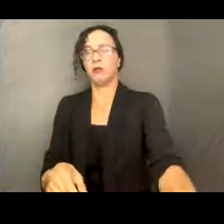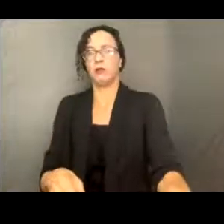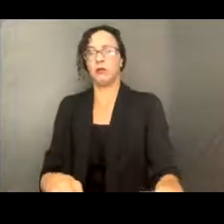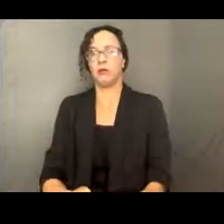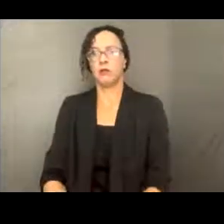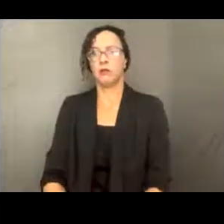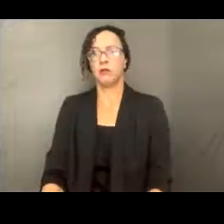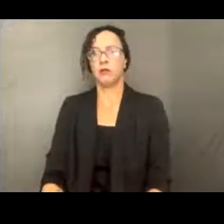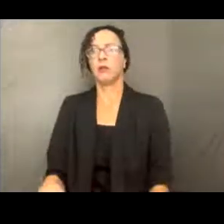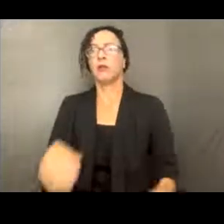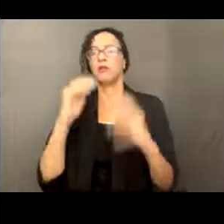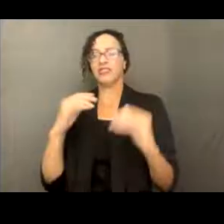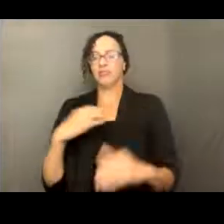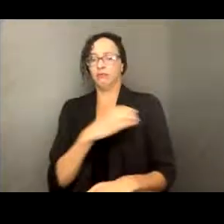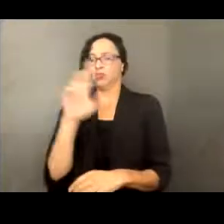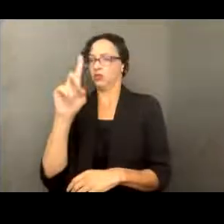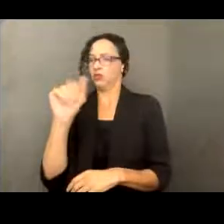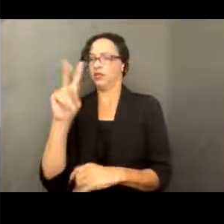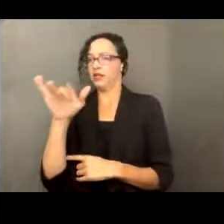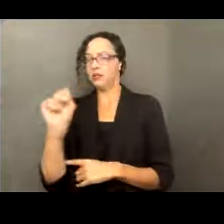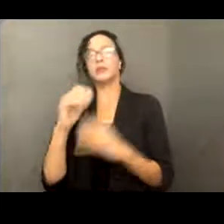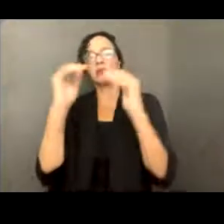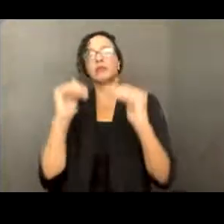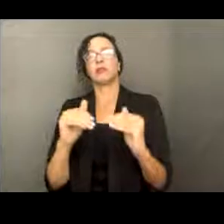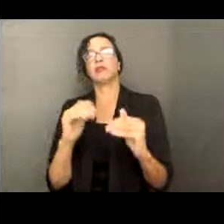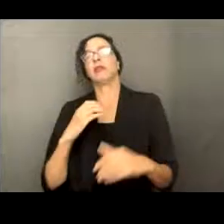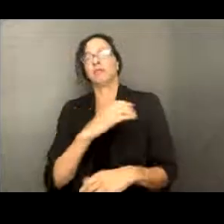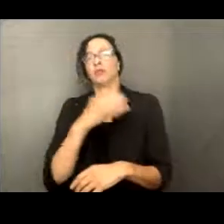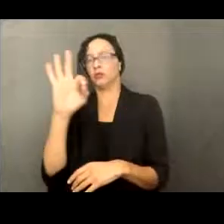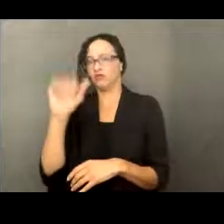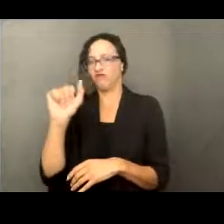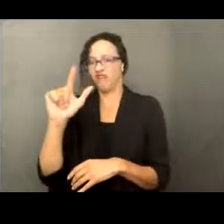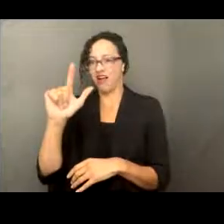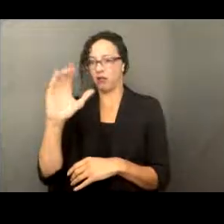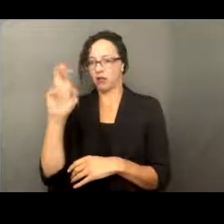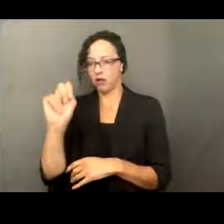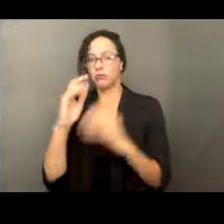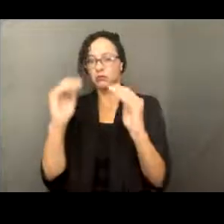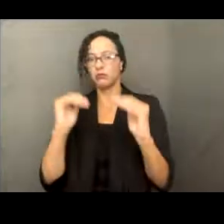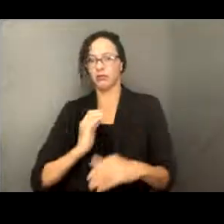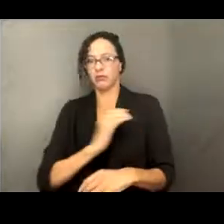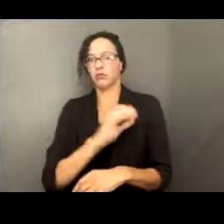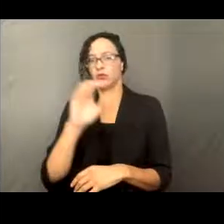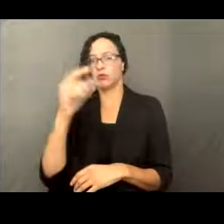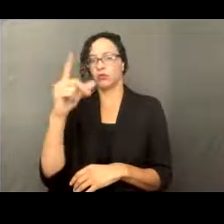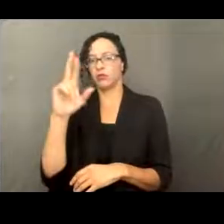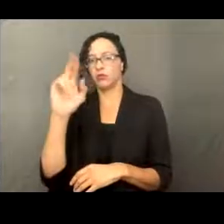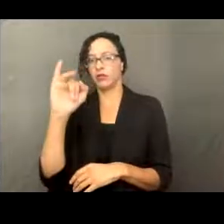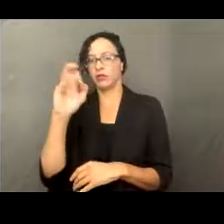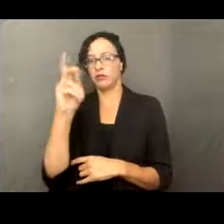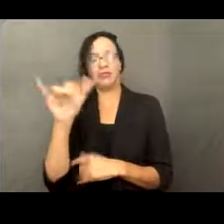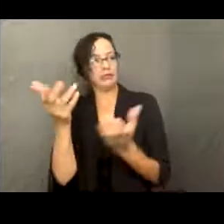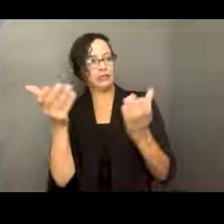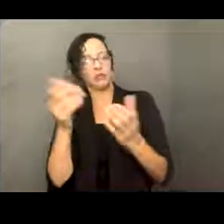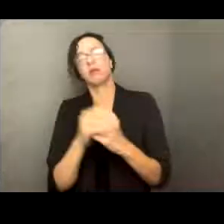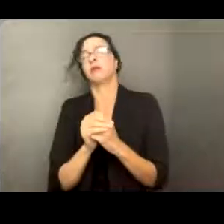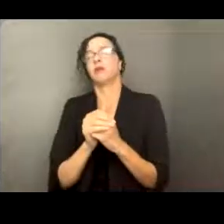Commissioner Davis? Here. Commissioner Falcone? Commissioner Grisby? Present. Vice Chair